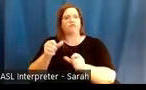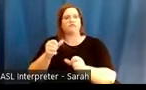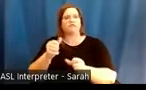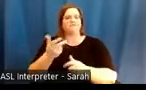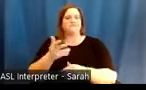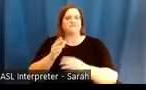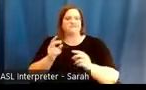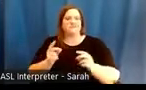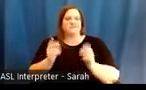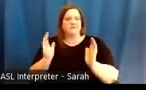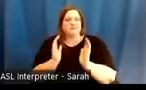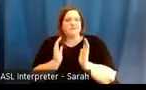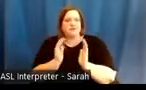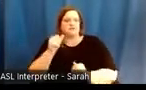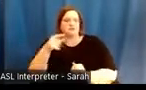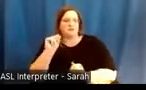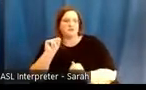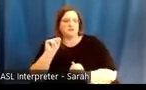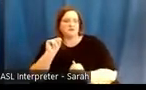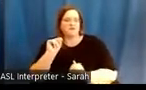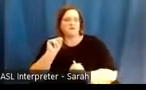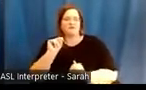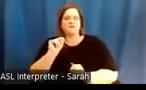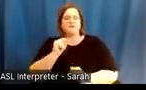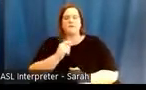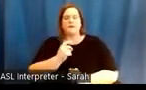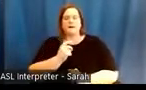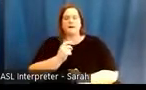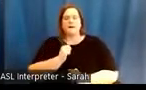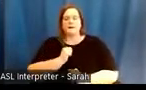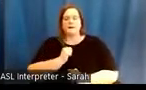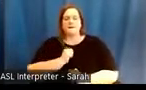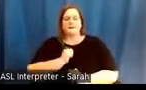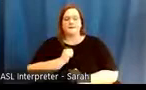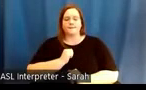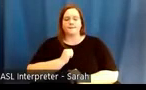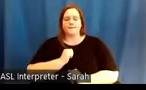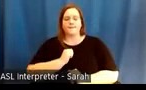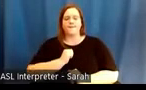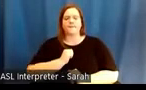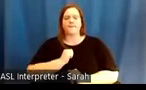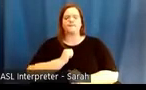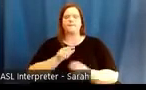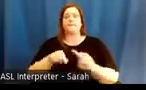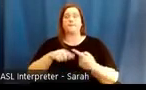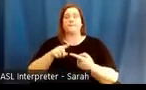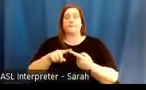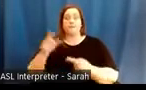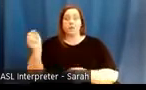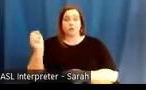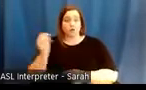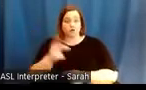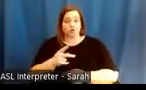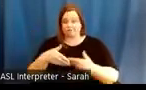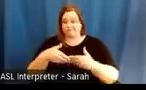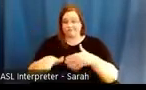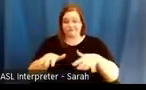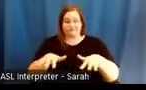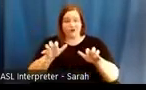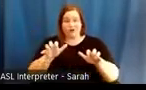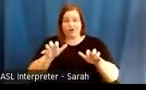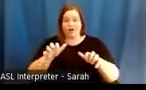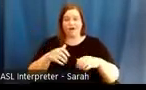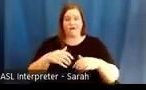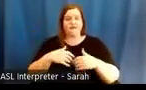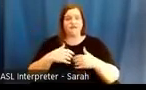basically. And when he returned, he, you know, he was paralyzed and the hotel